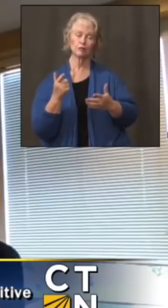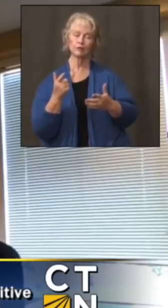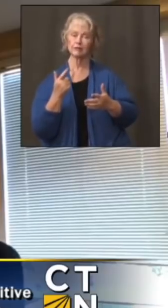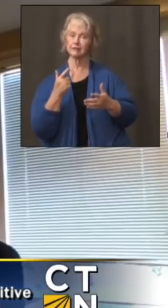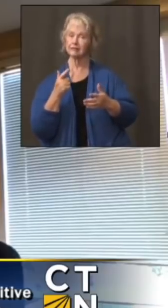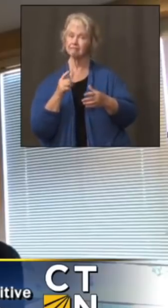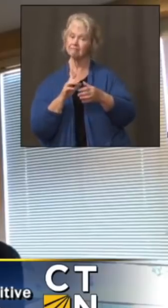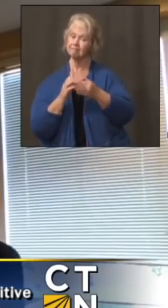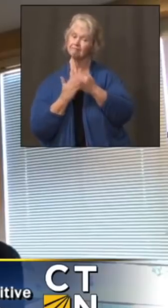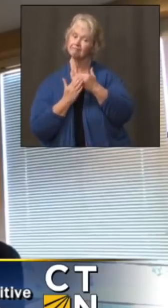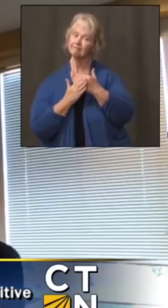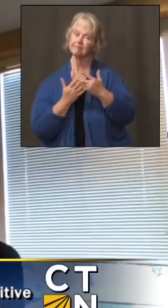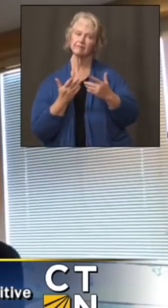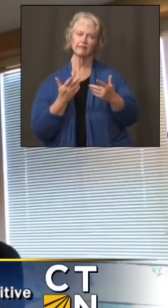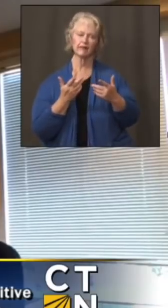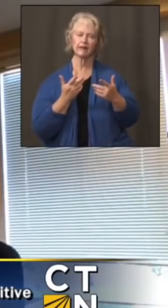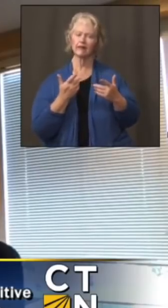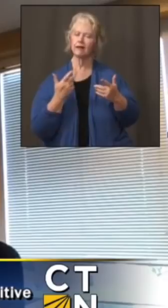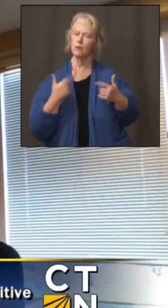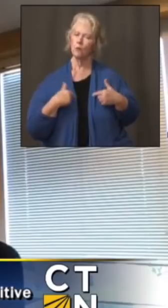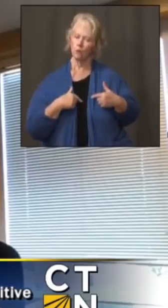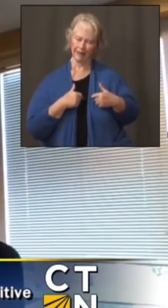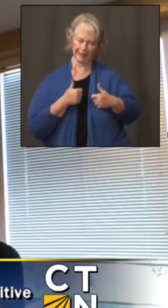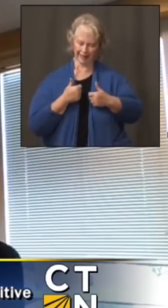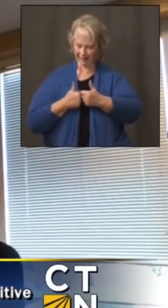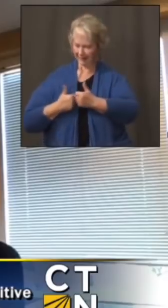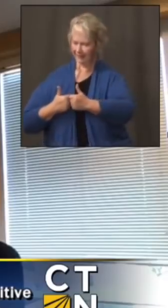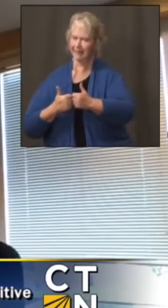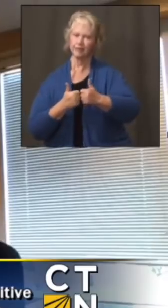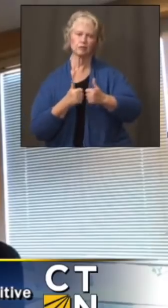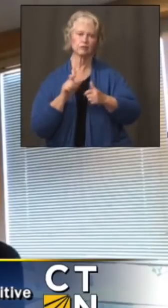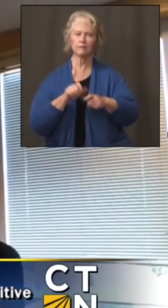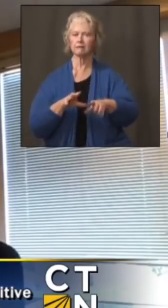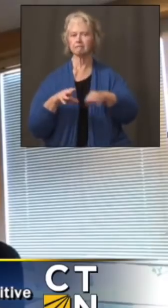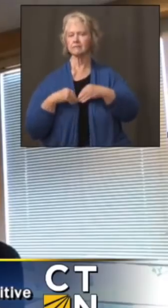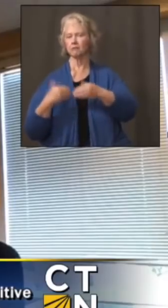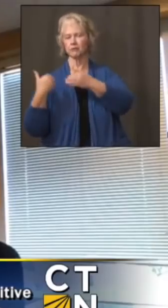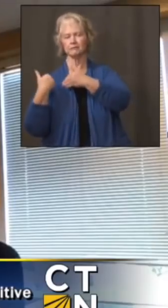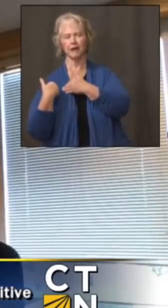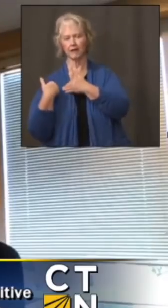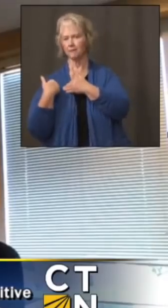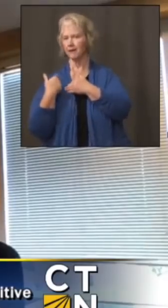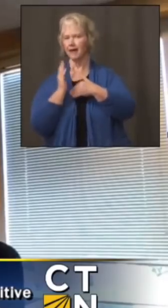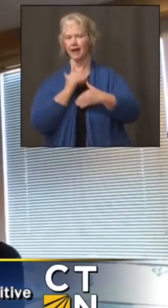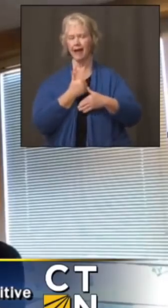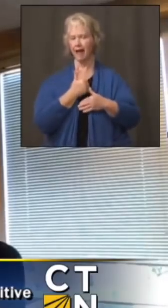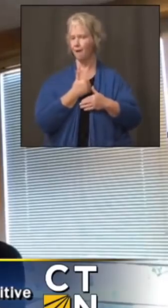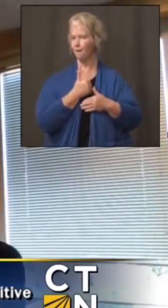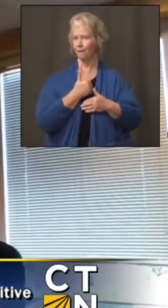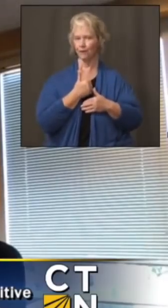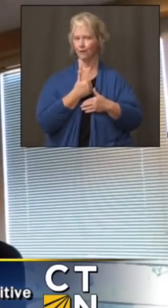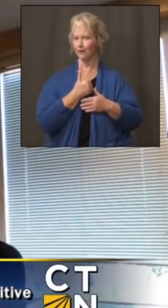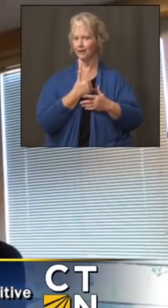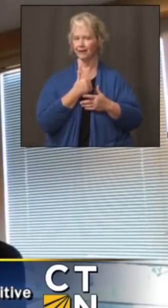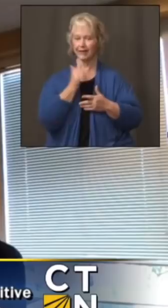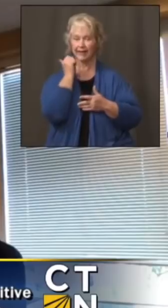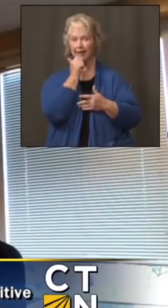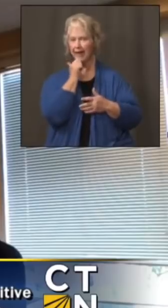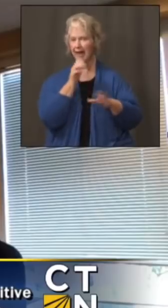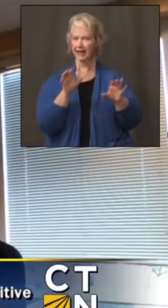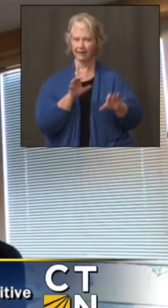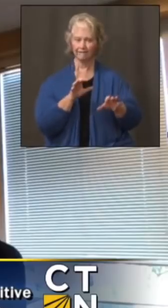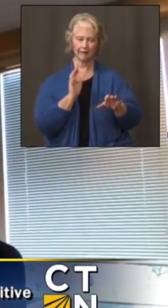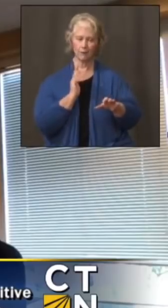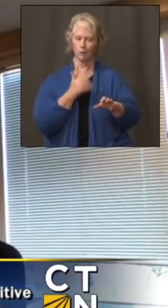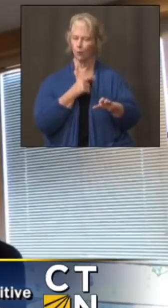this is really something that each of us has to take responsibility for in our day-to-day activities, particularly with coworkers and